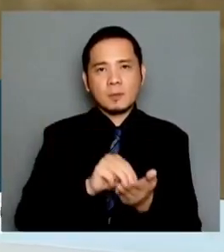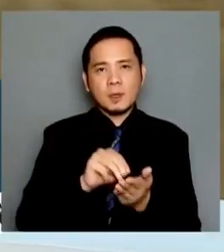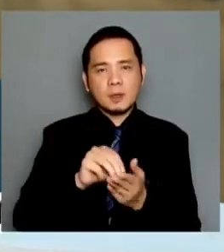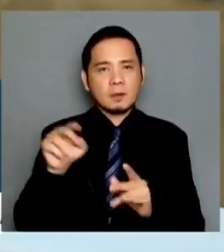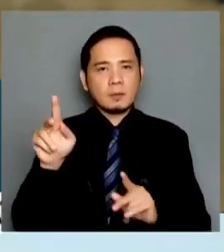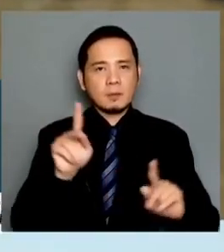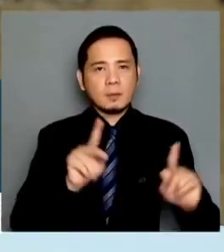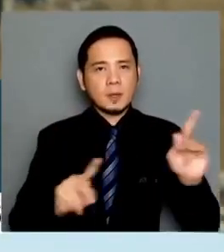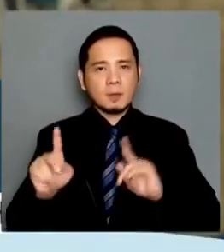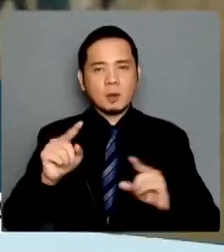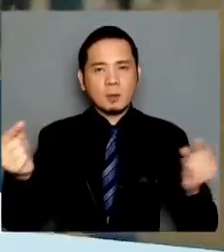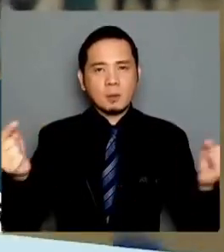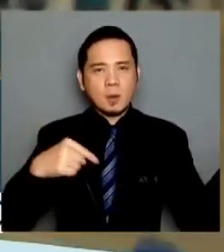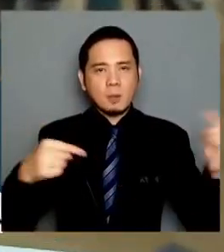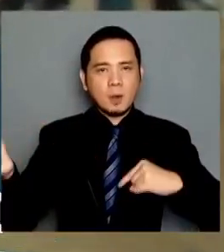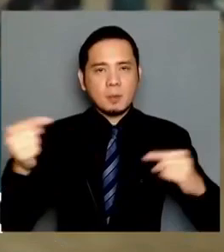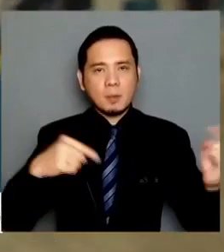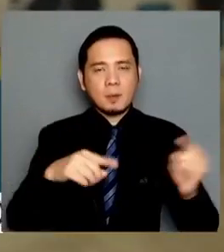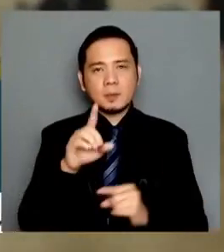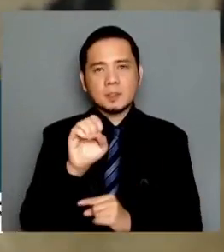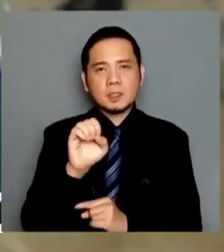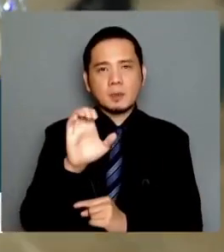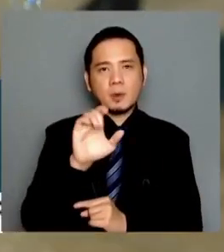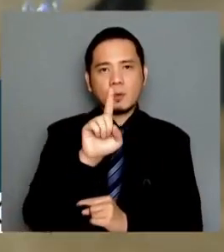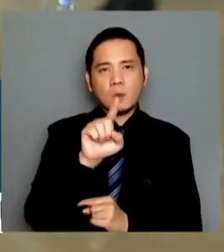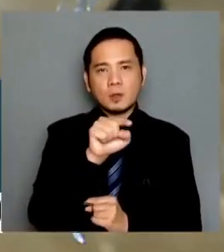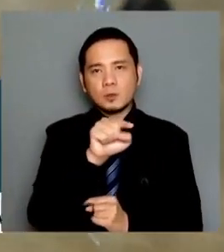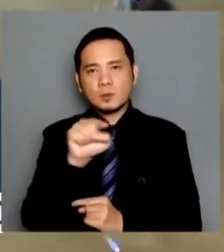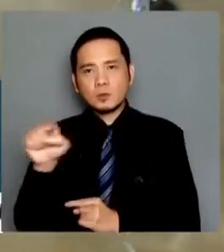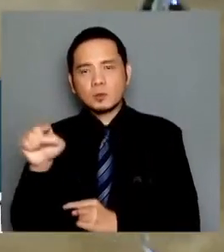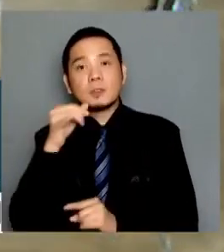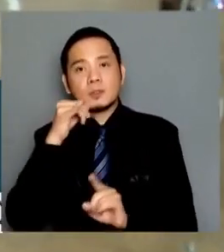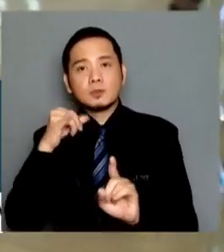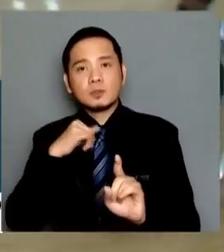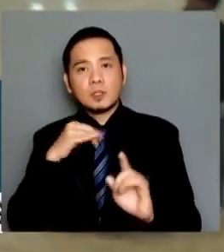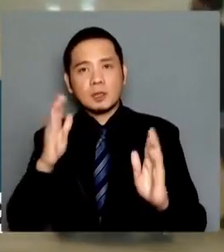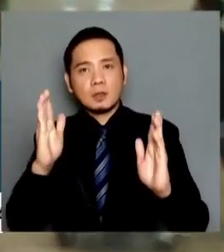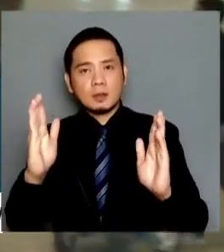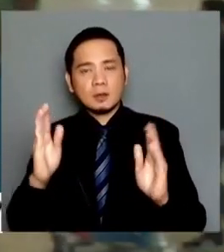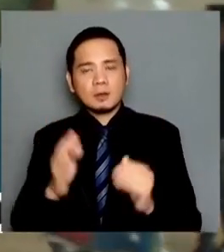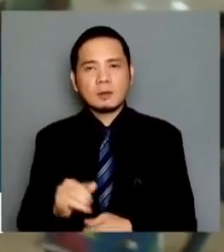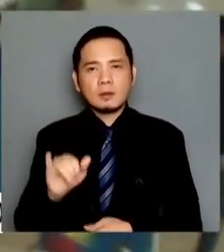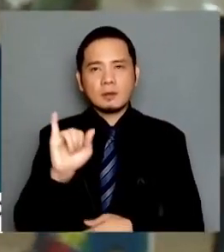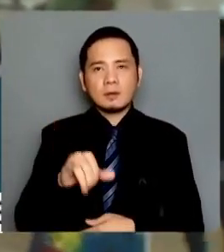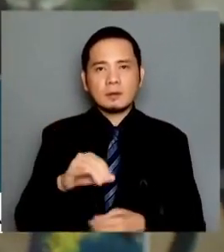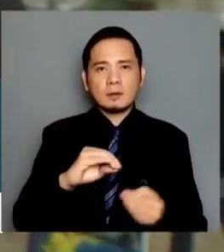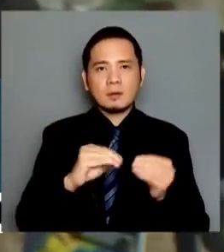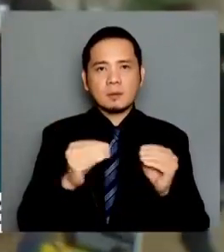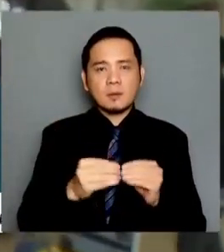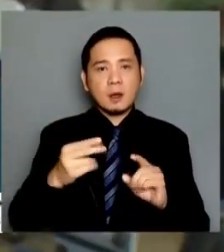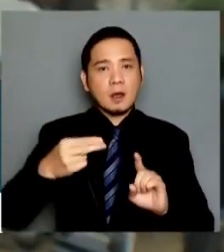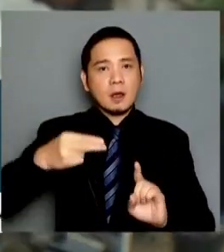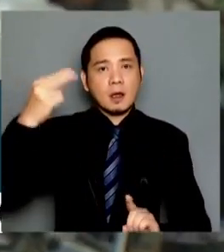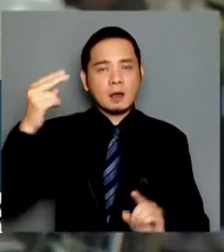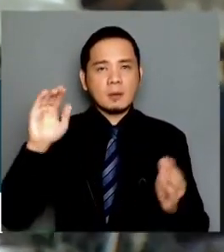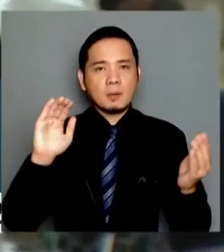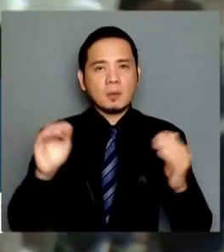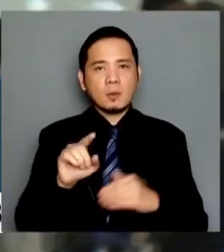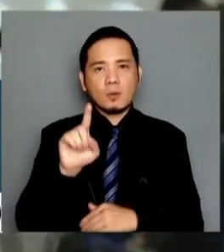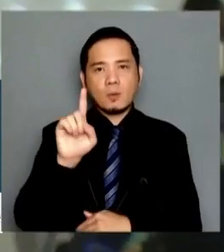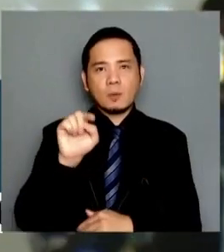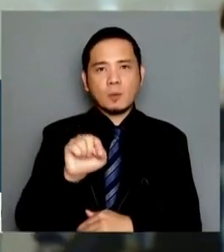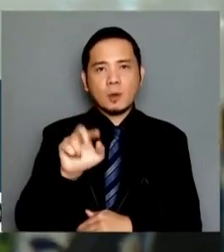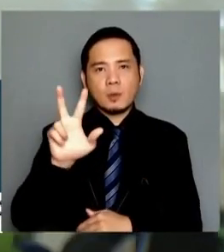from December 1 until yesterday. This figure is higher compared to the 1.3 million recorded for the